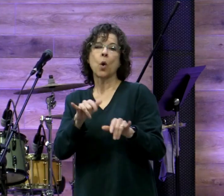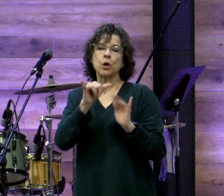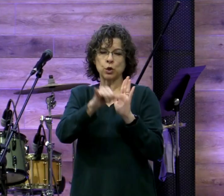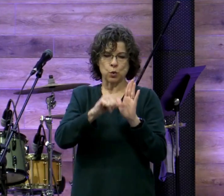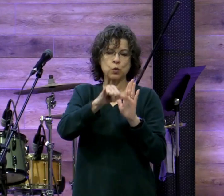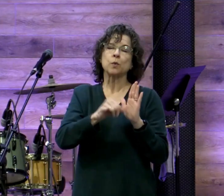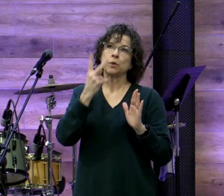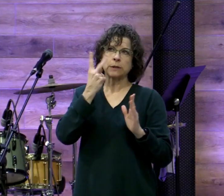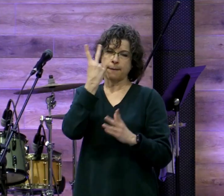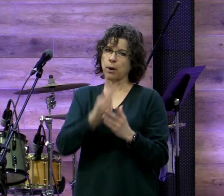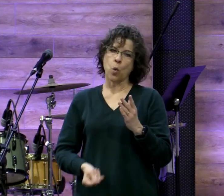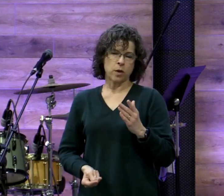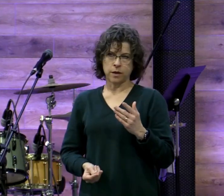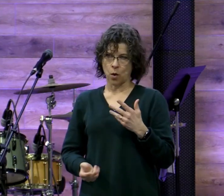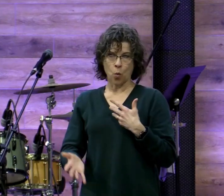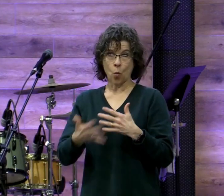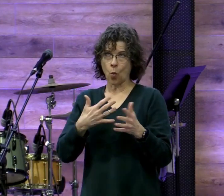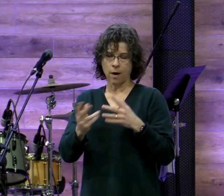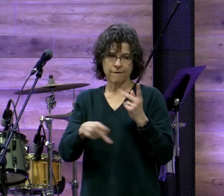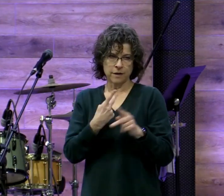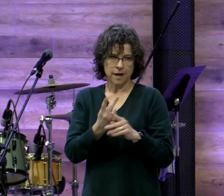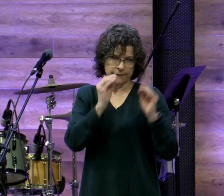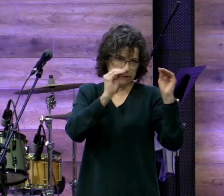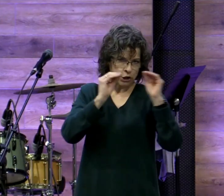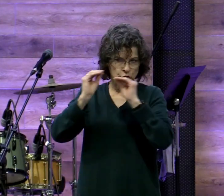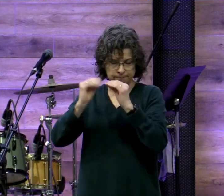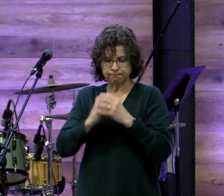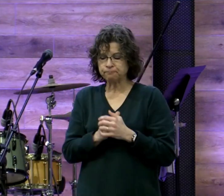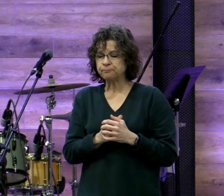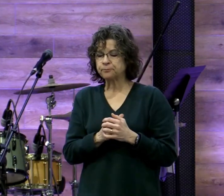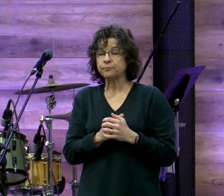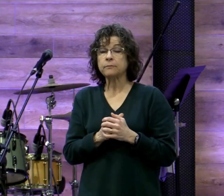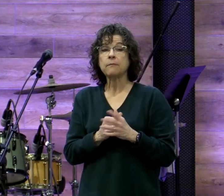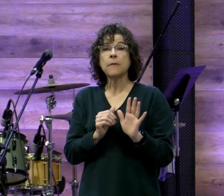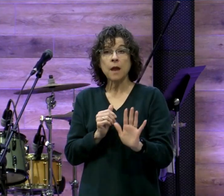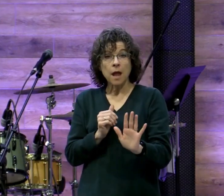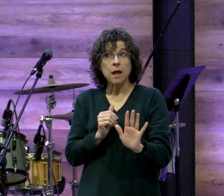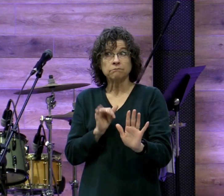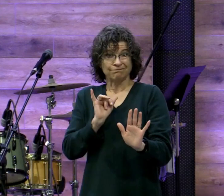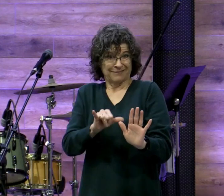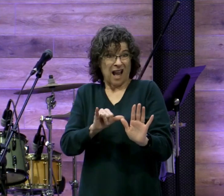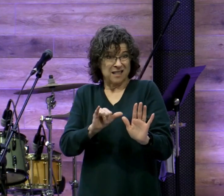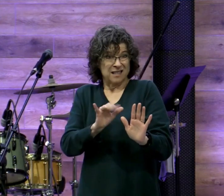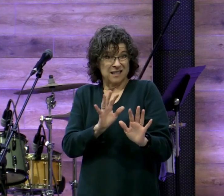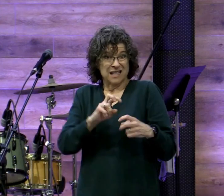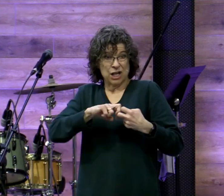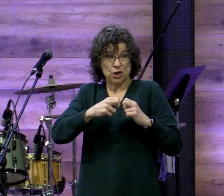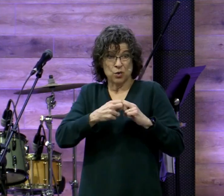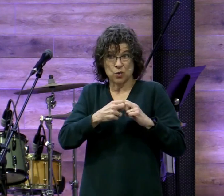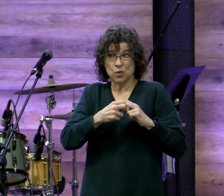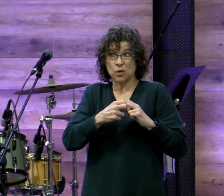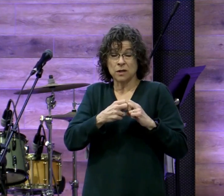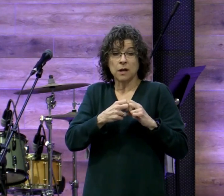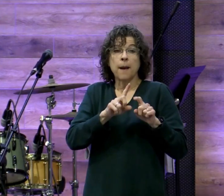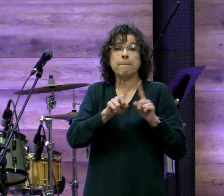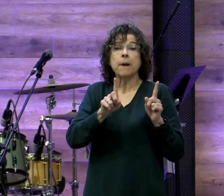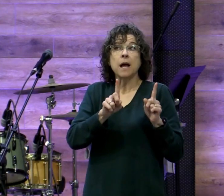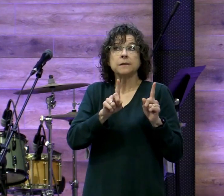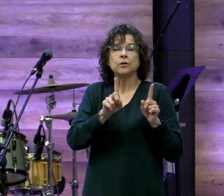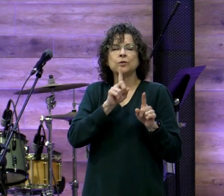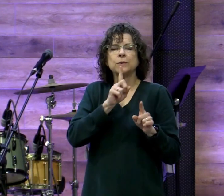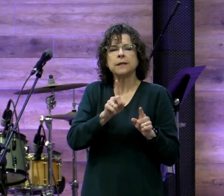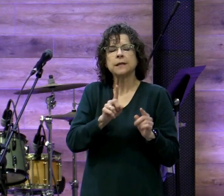right? But as much as teaching and good teaching is an issue, I think the biggest issue is actually one of